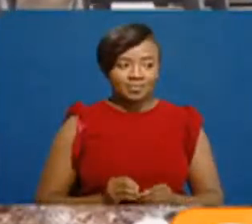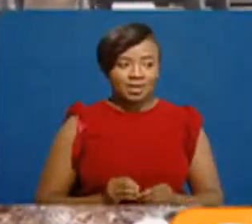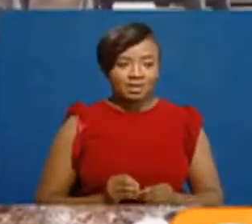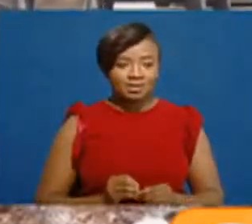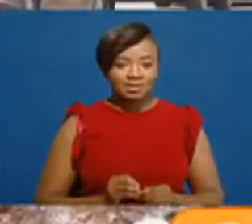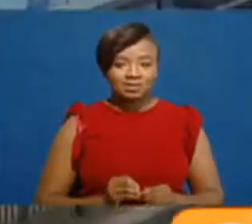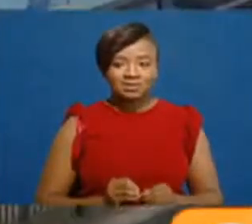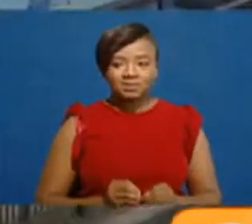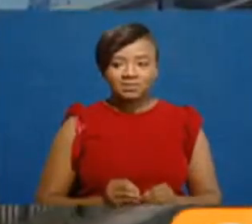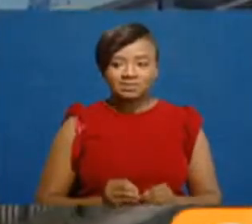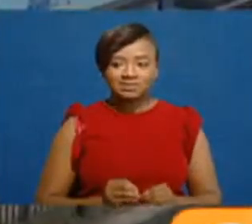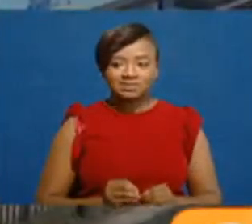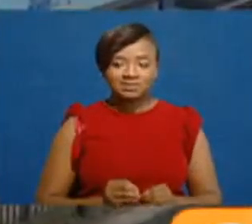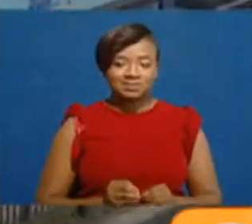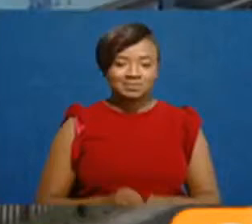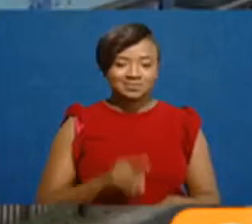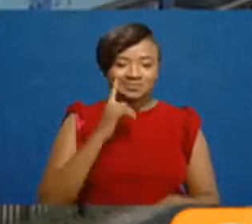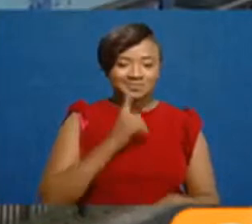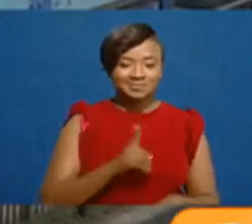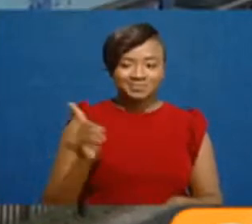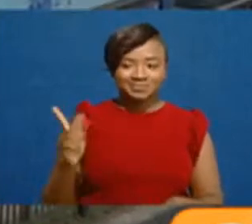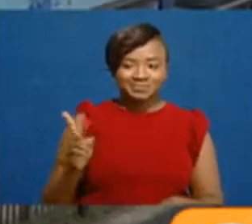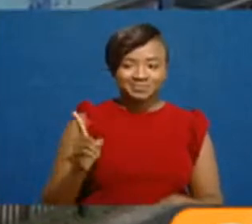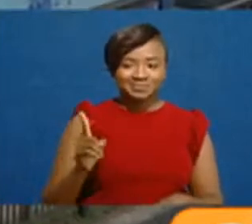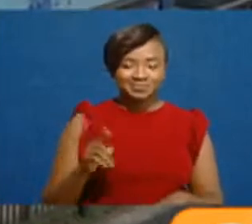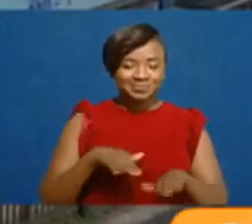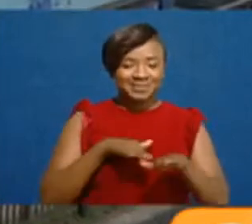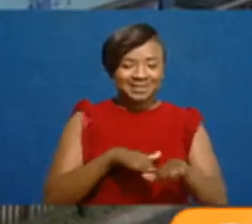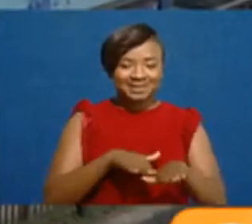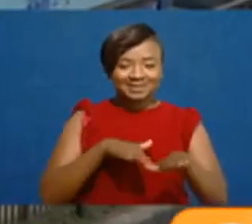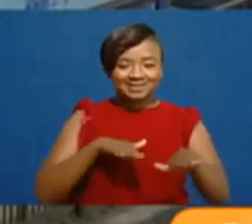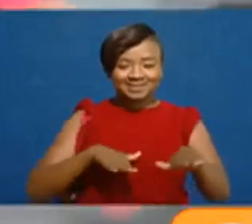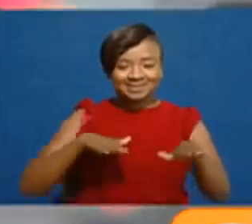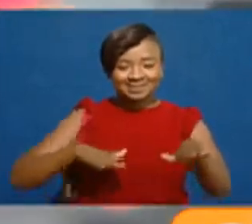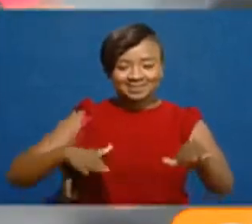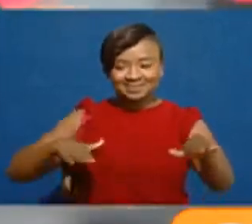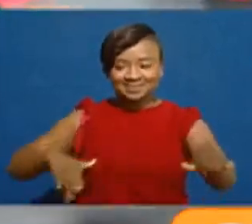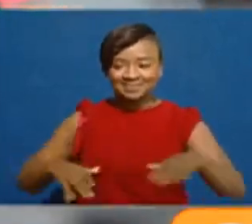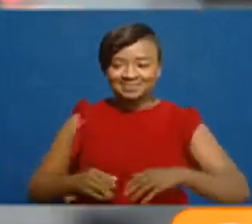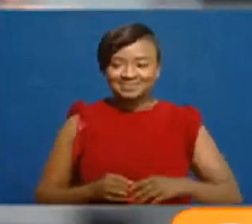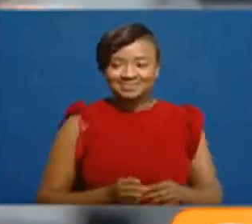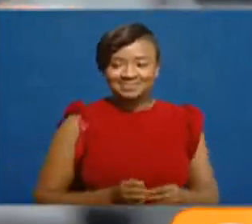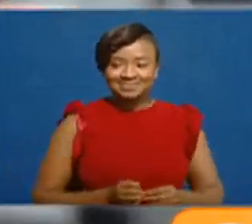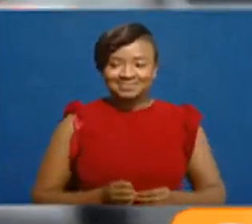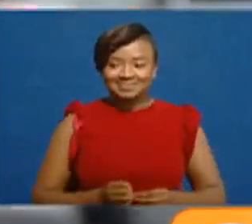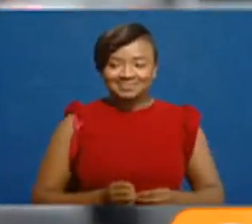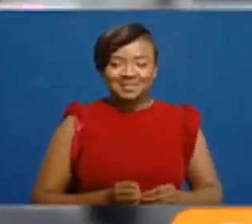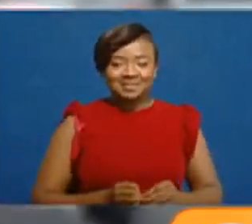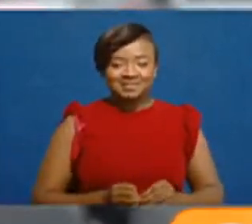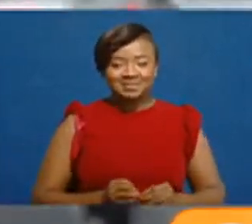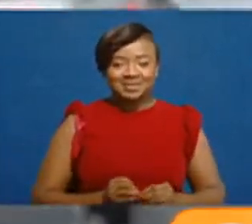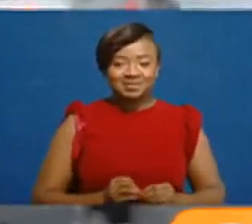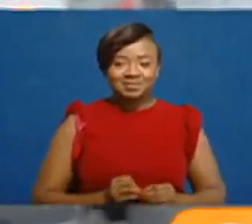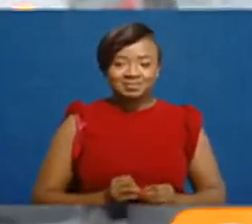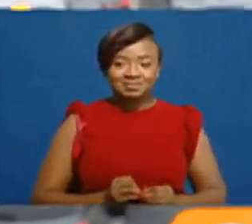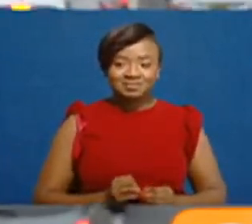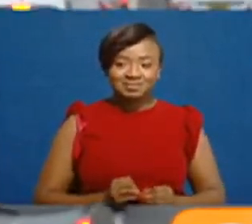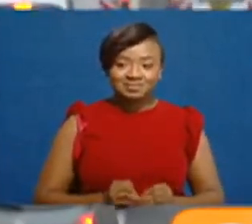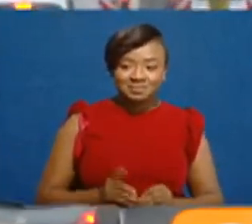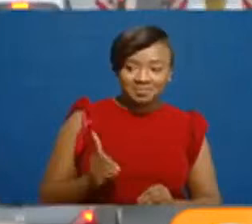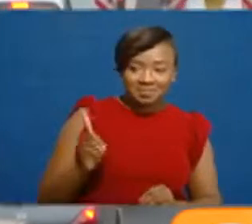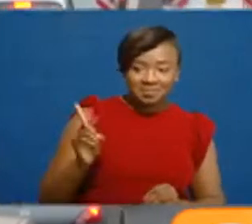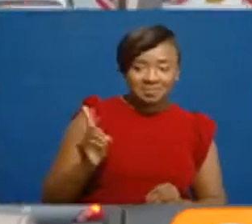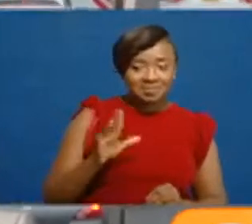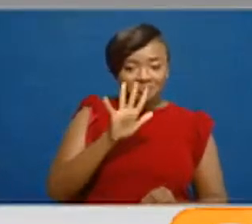Traffic congestion is inevitable in and out of the city. Majority depend on public transport. In a city of approximately